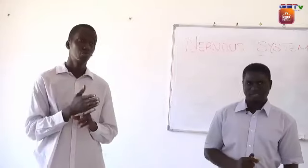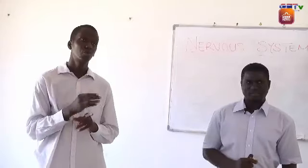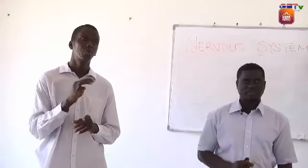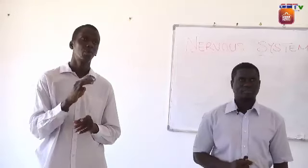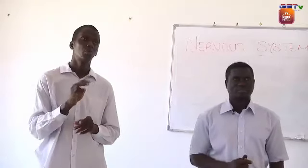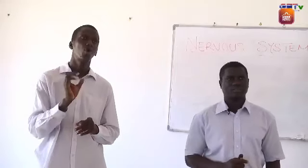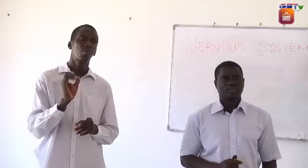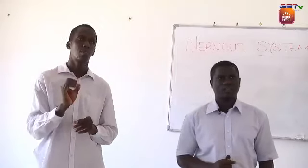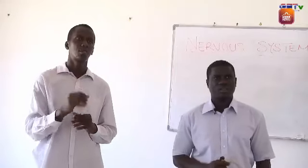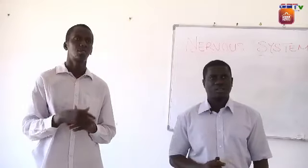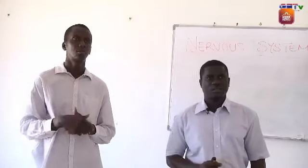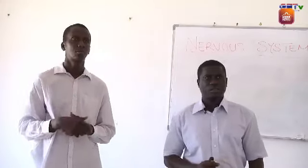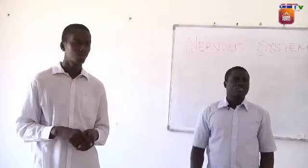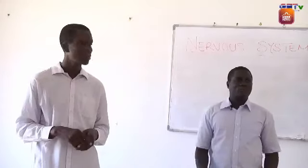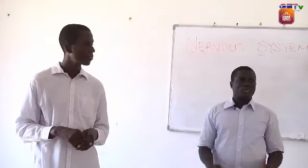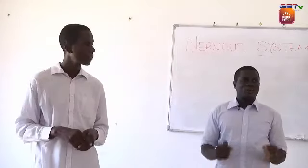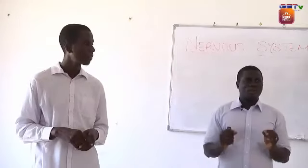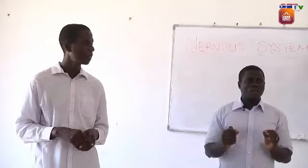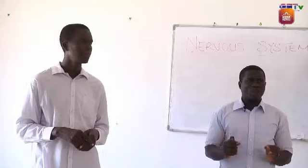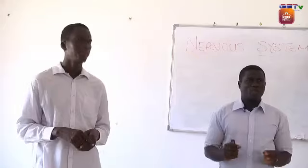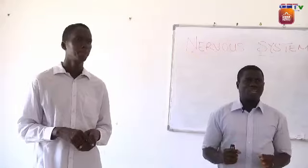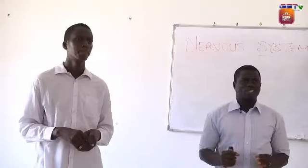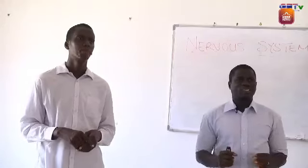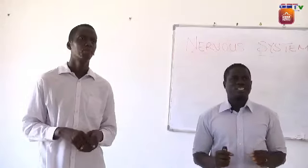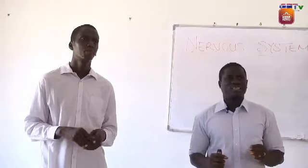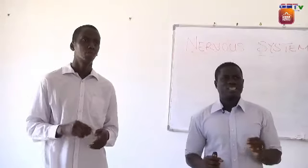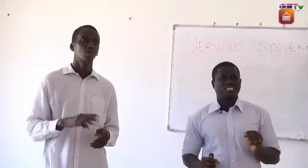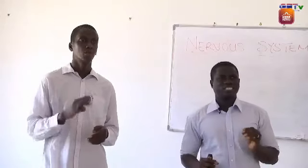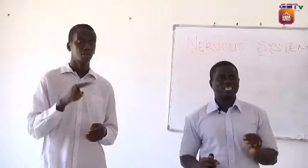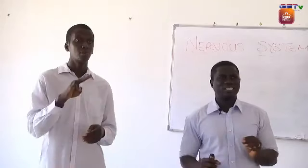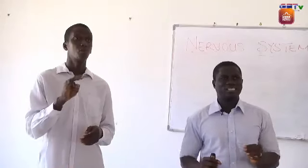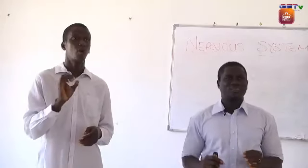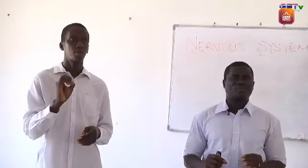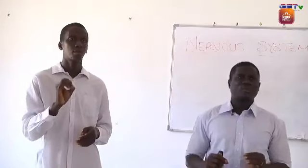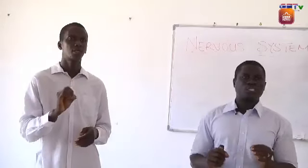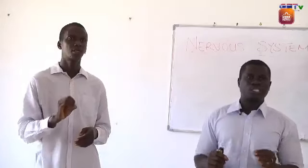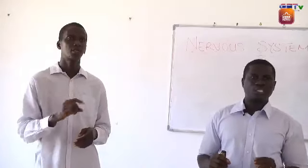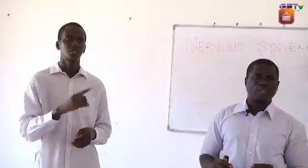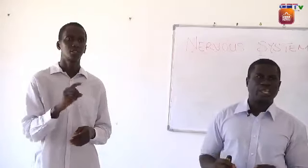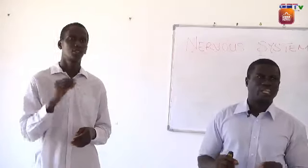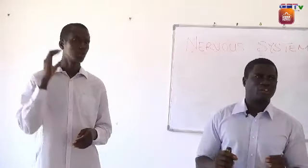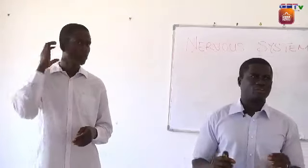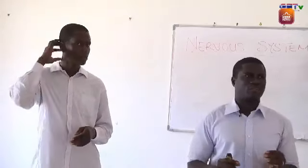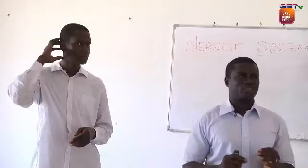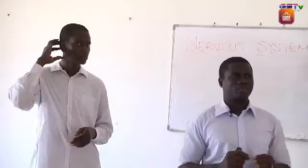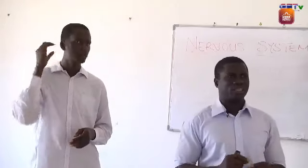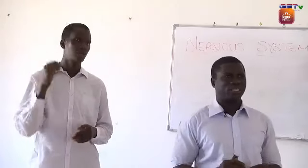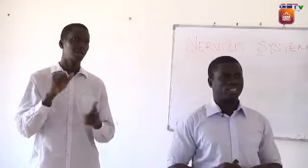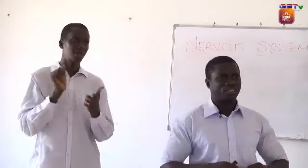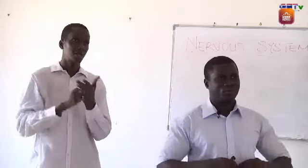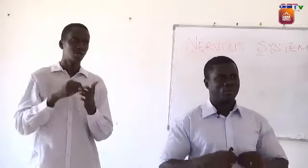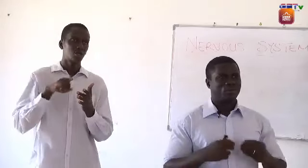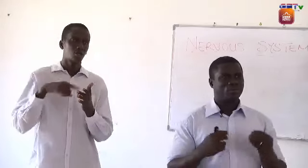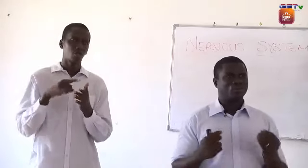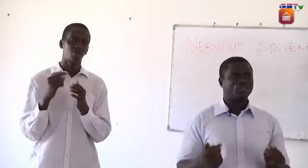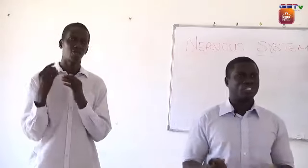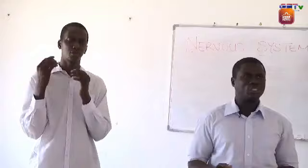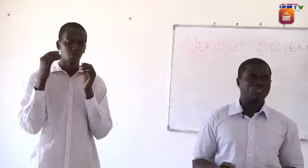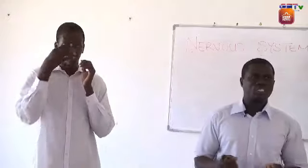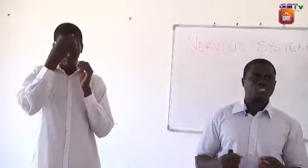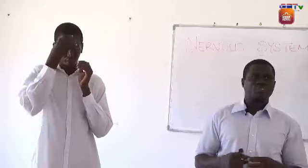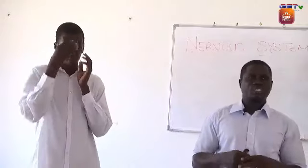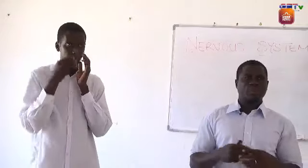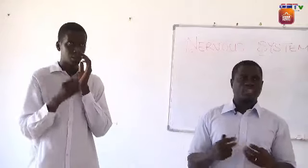And then we move towards the medulla oblongata. So now the medulla oblongata, this is